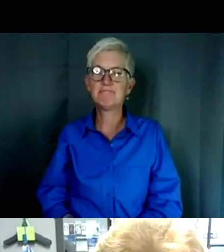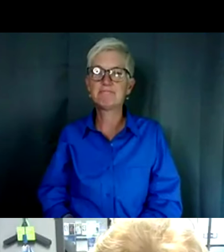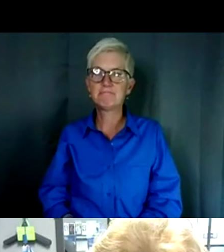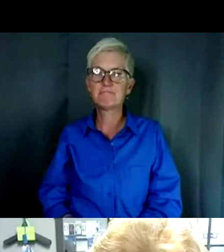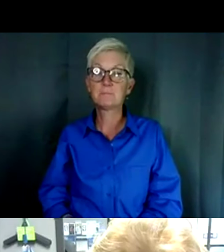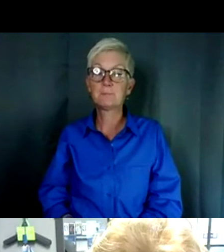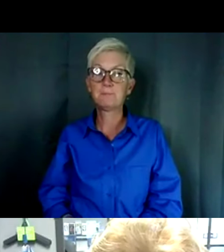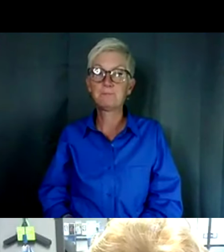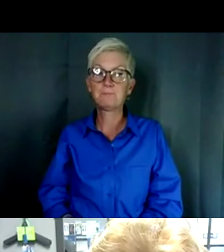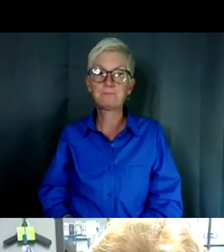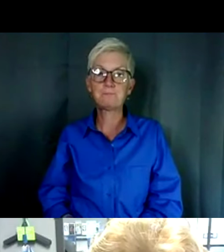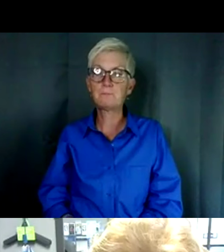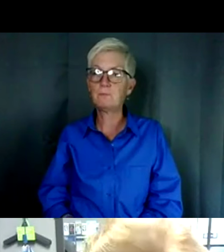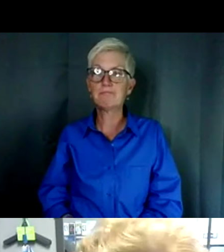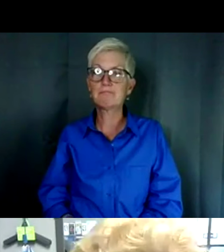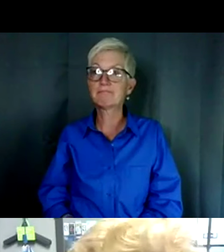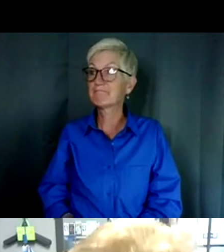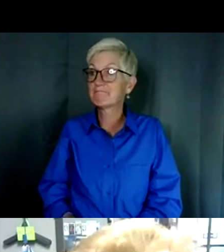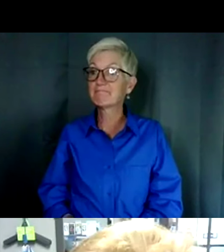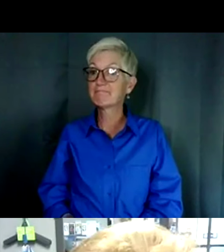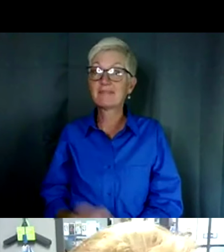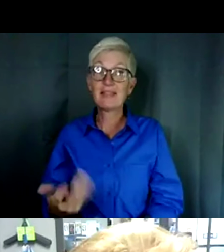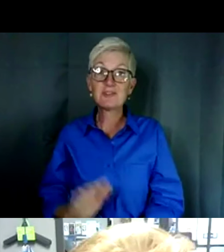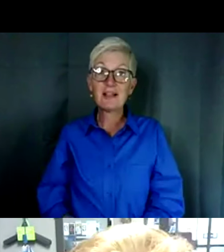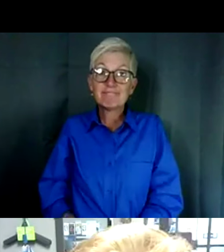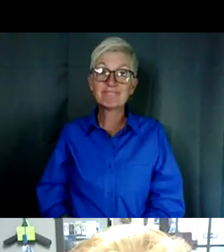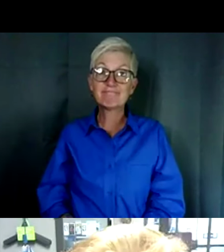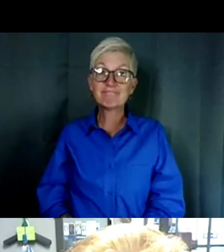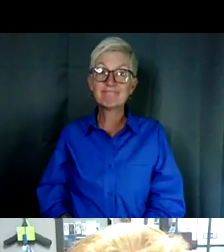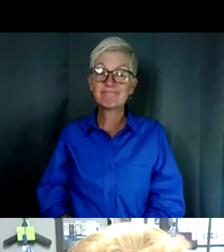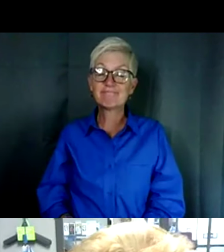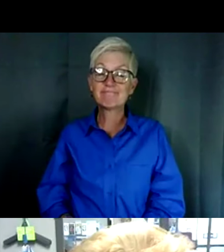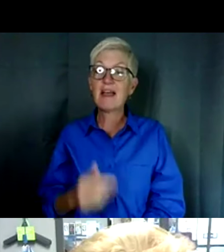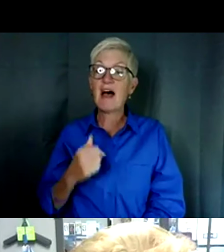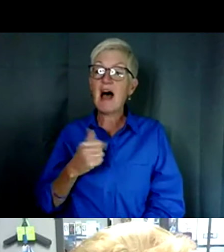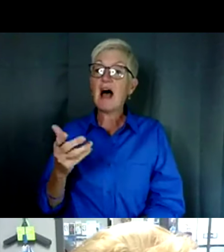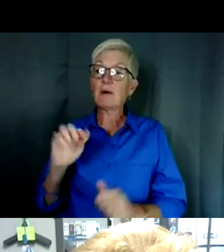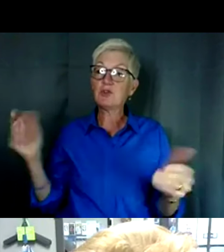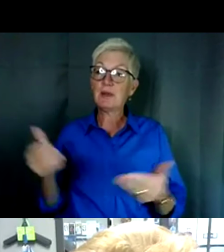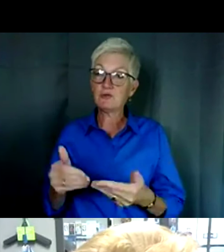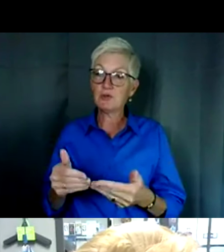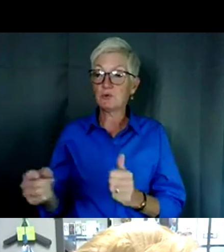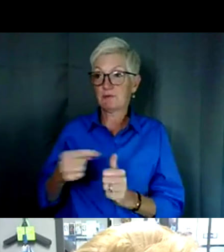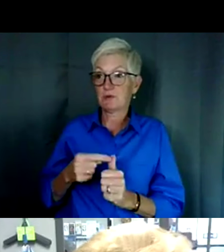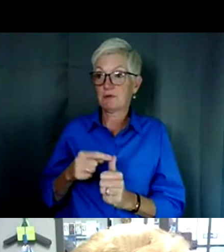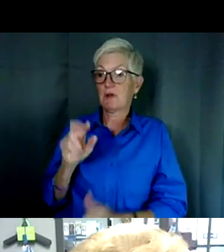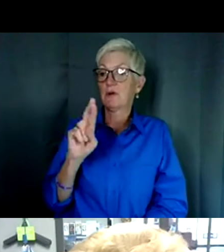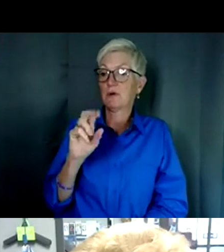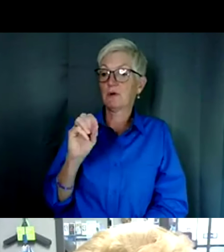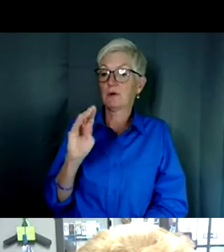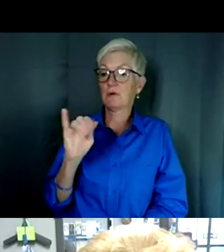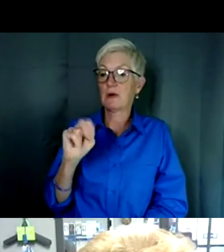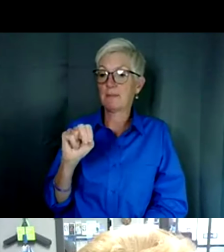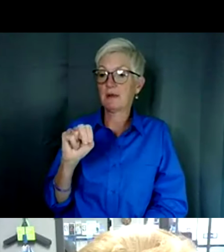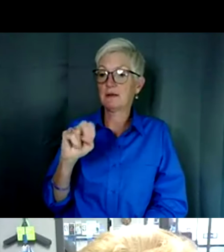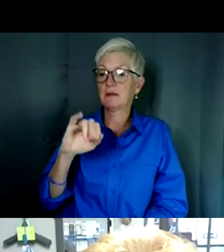And that's about it. I want to introduce to you, first of all, Robin Jones. She